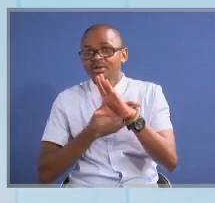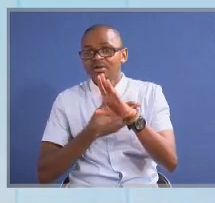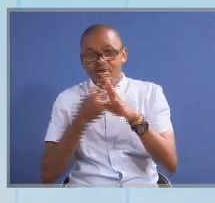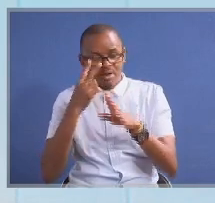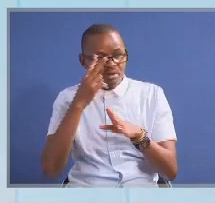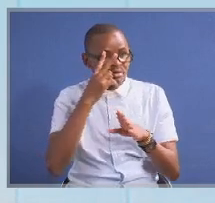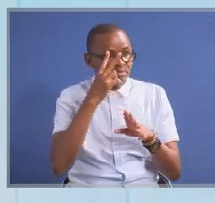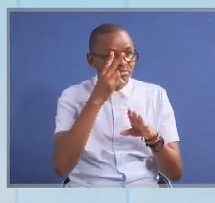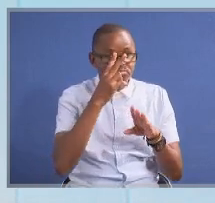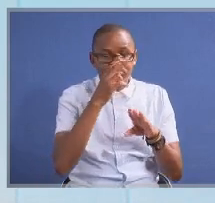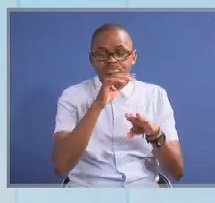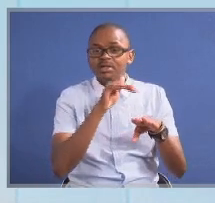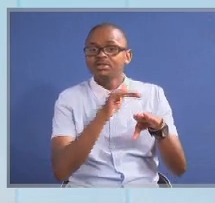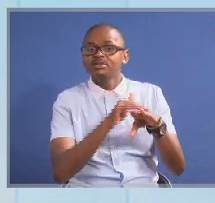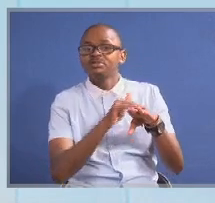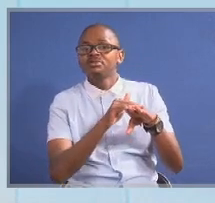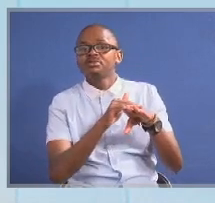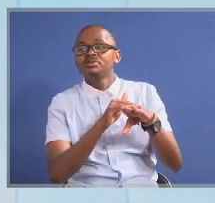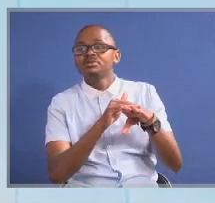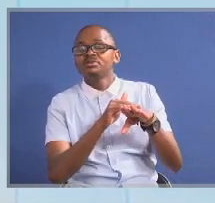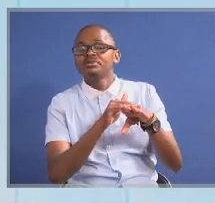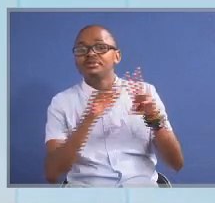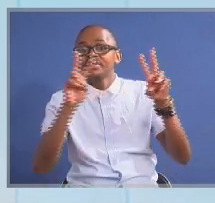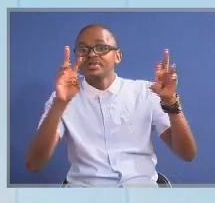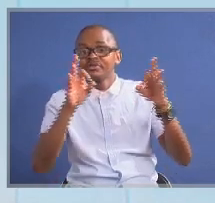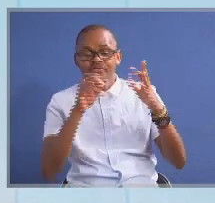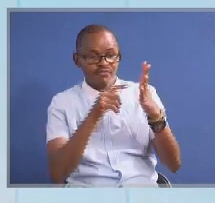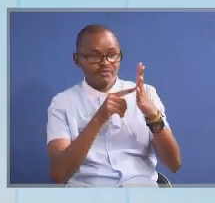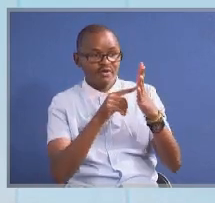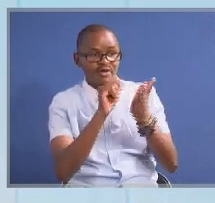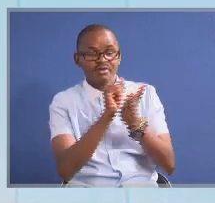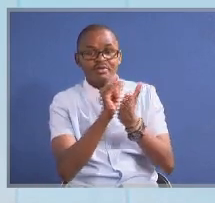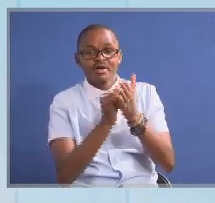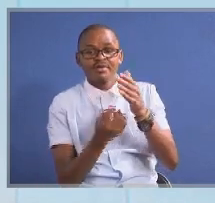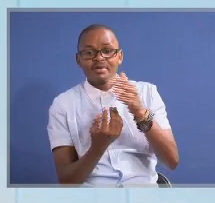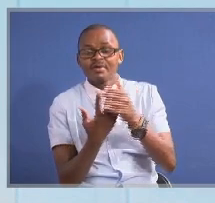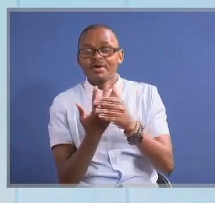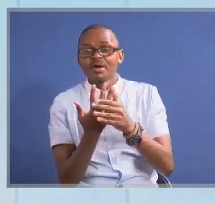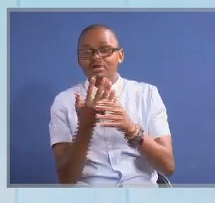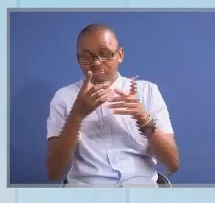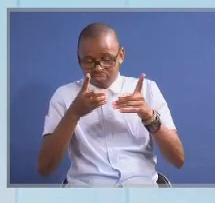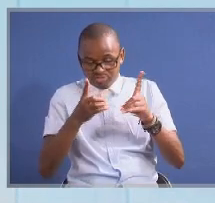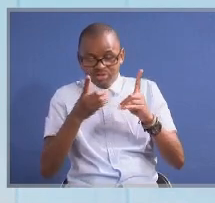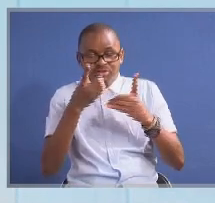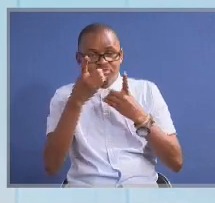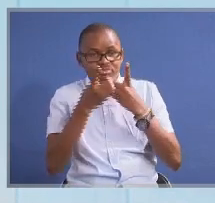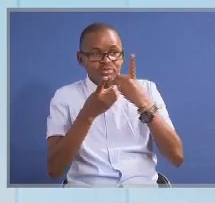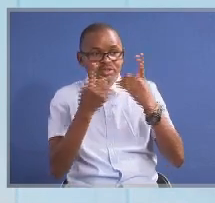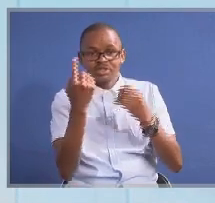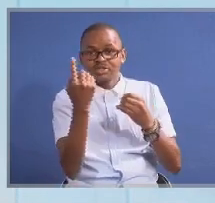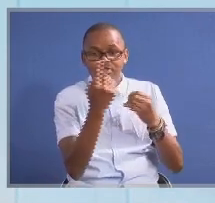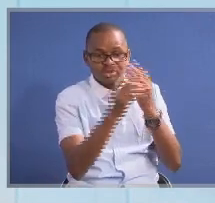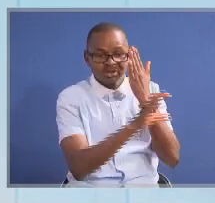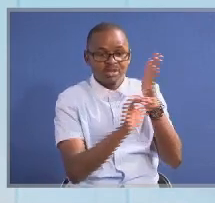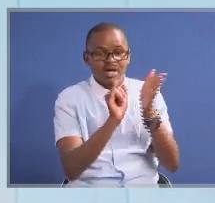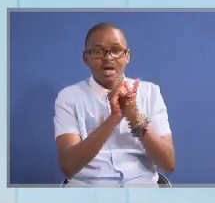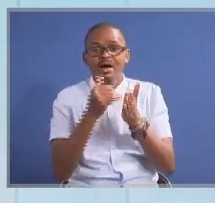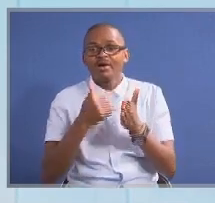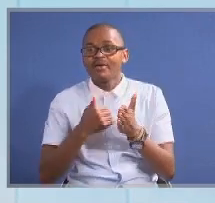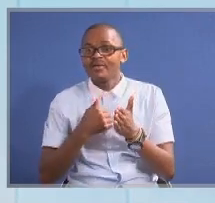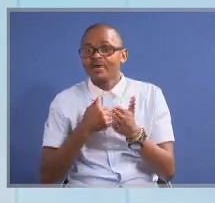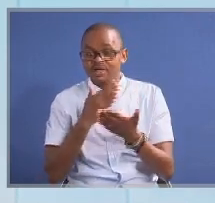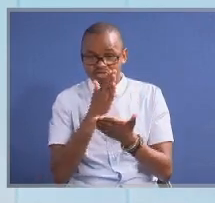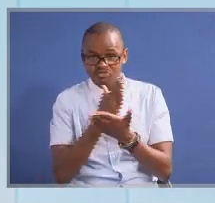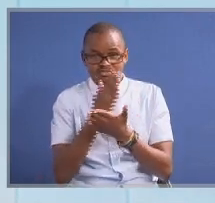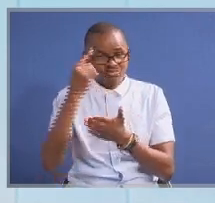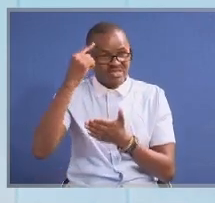as you might have looked at the issues, the points that actually we raised abroad during the discussions, mm-hmm. each of these countries have